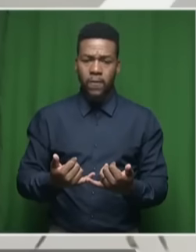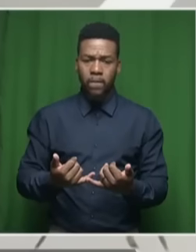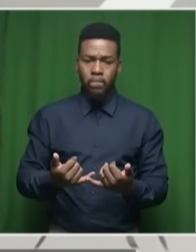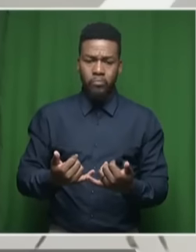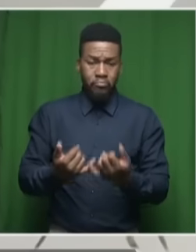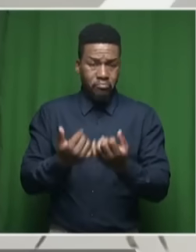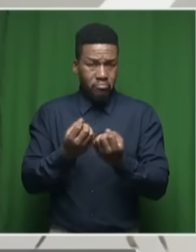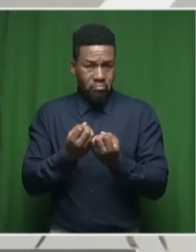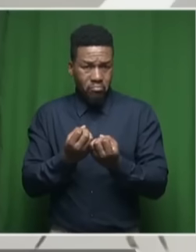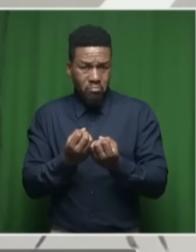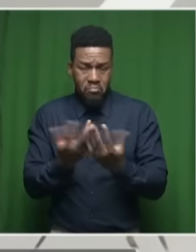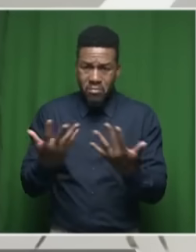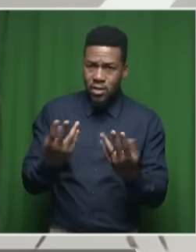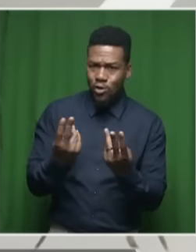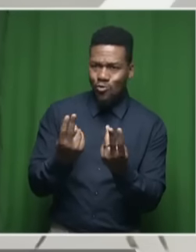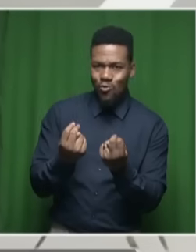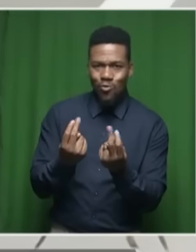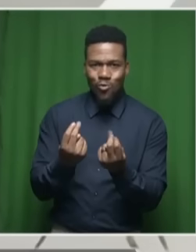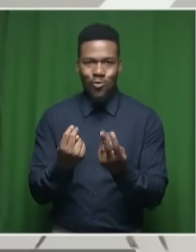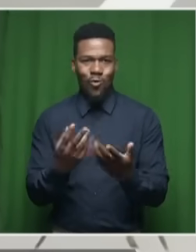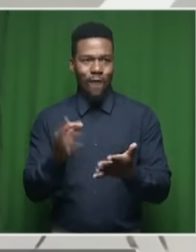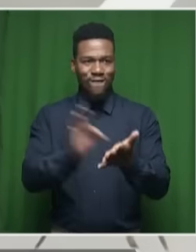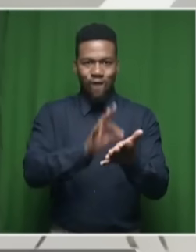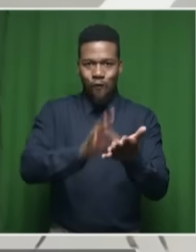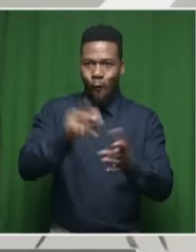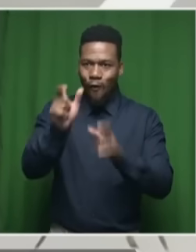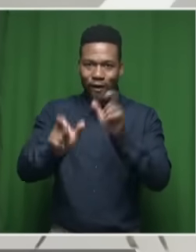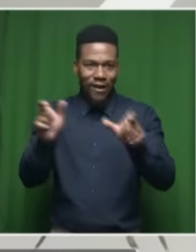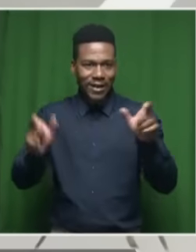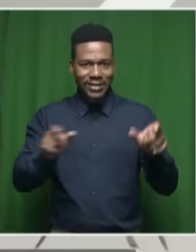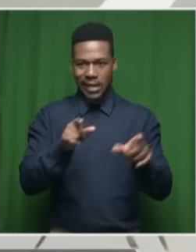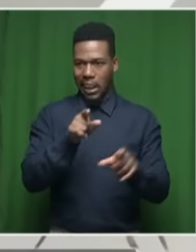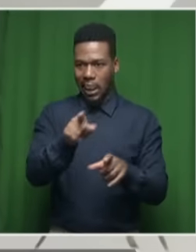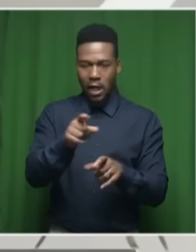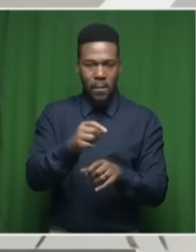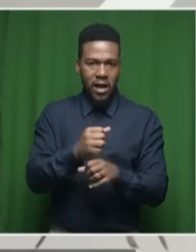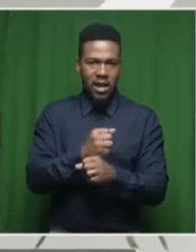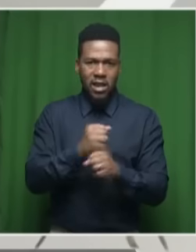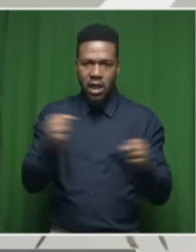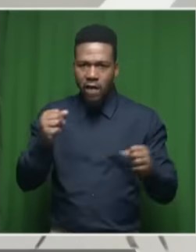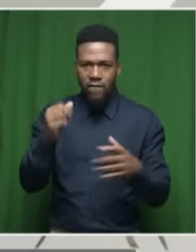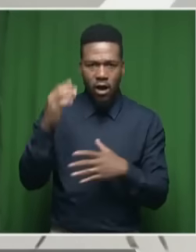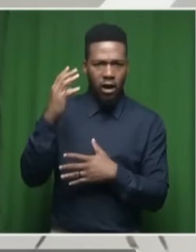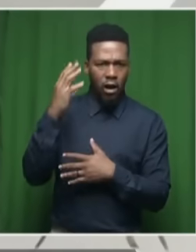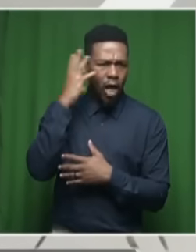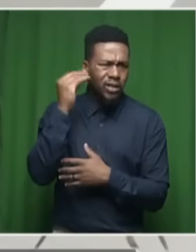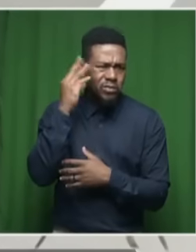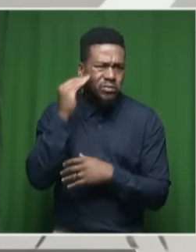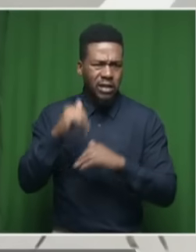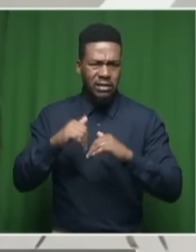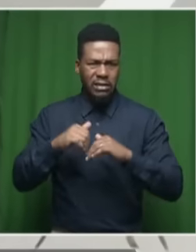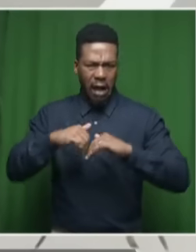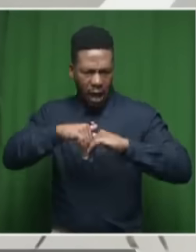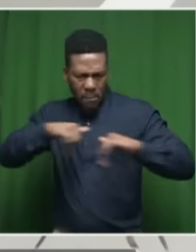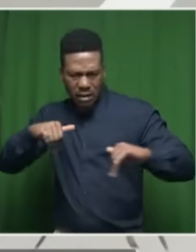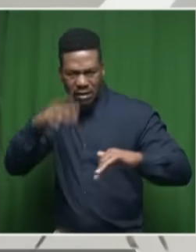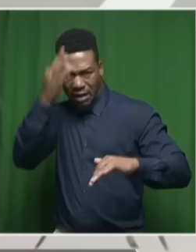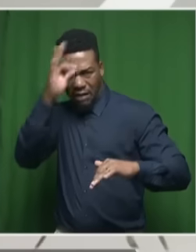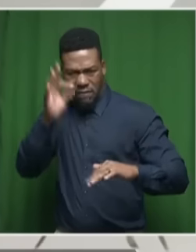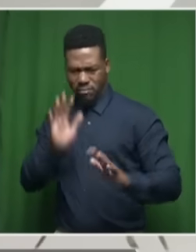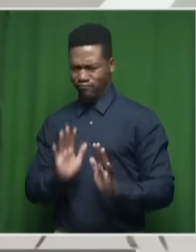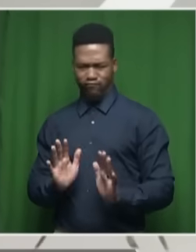of new voters who have not experienced apartheid, and to these new voters,